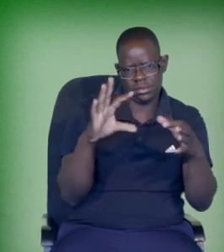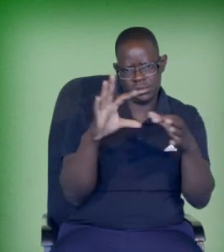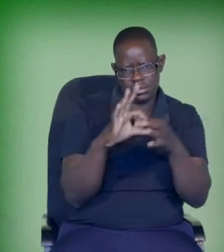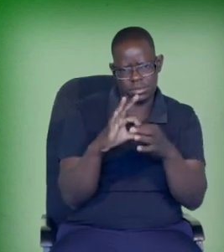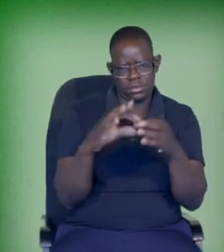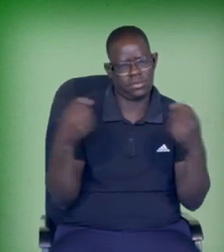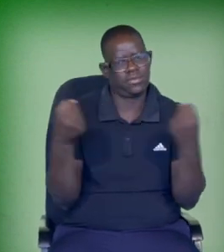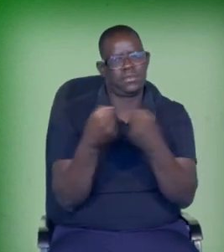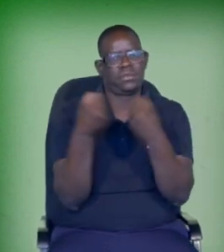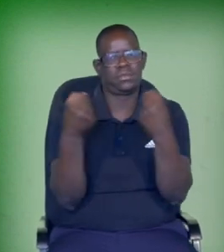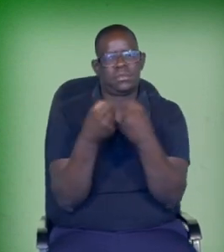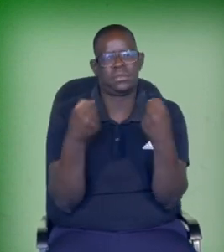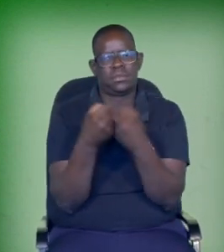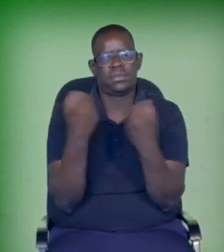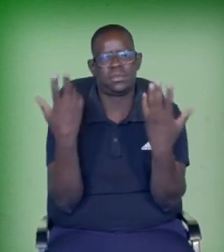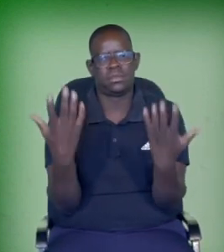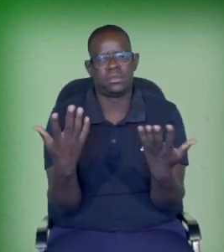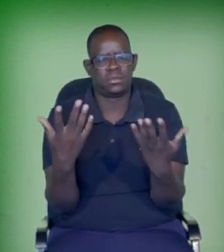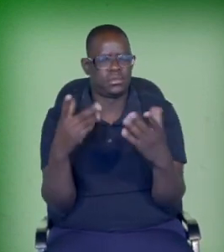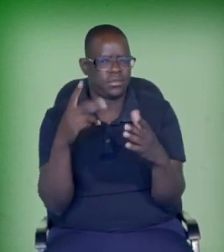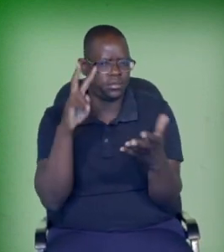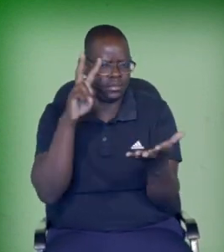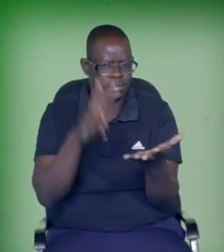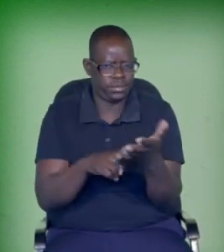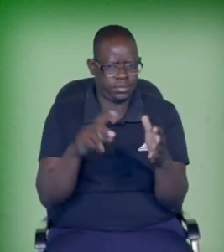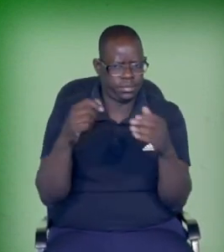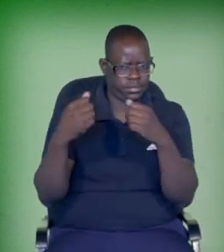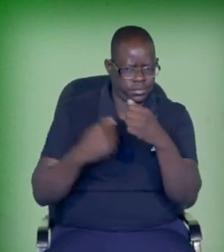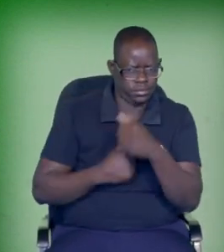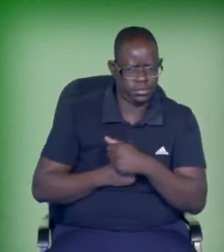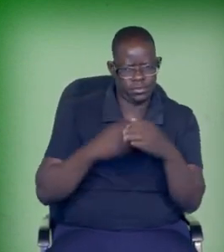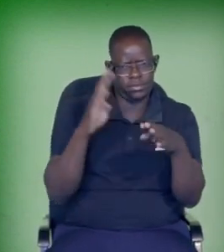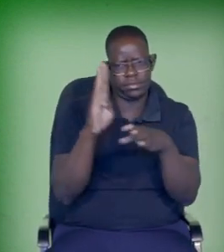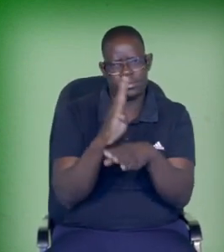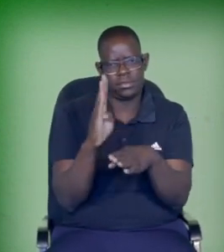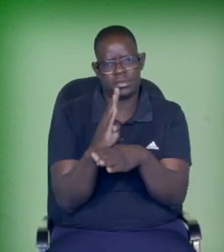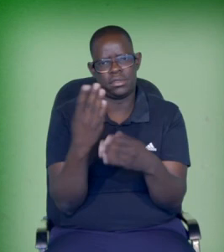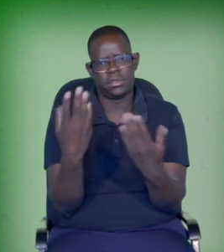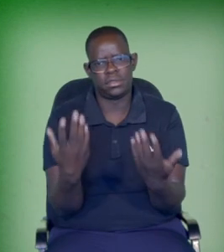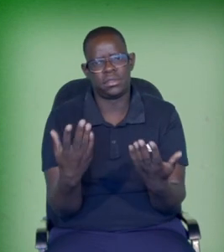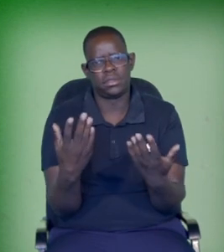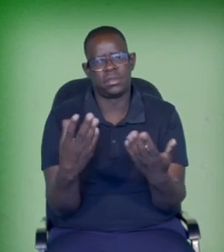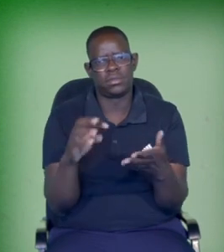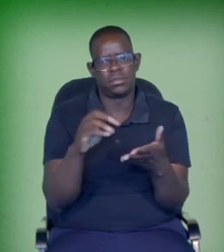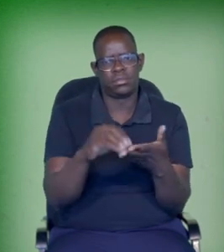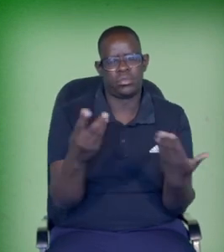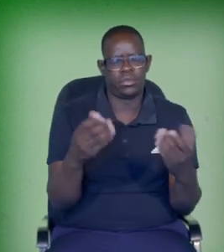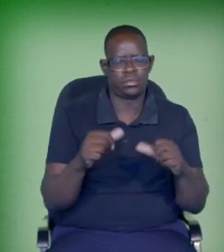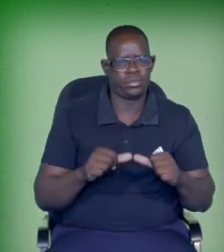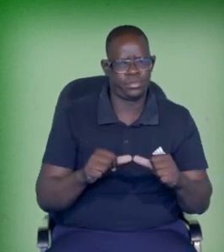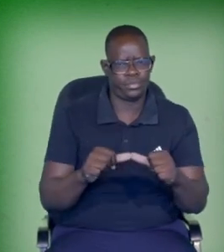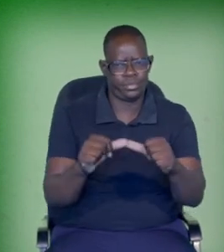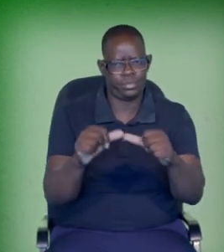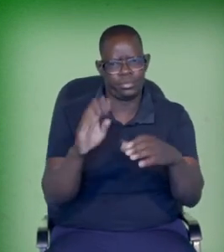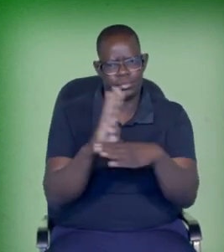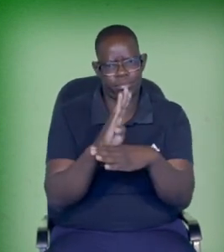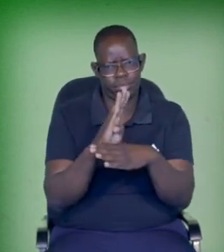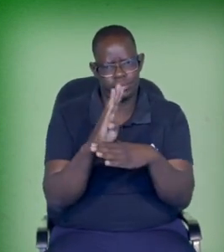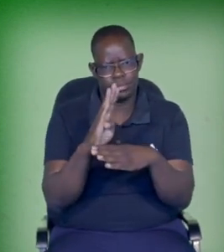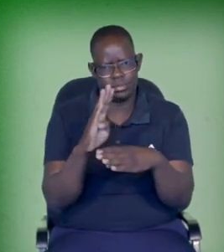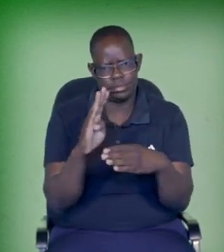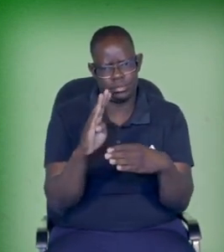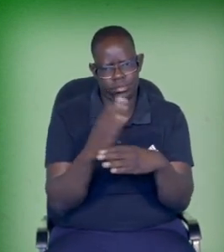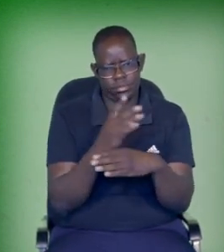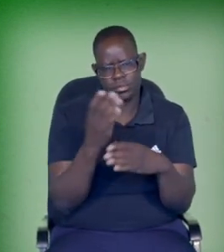can fight. Partners may disagree on the management of the business. The business has poor continuity because it ends